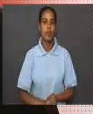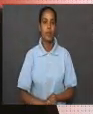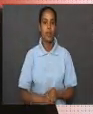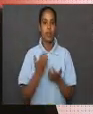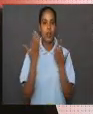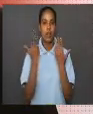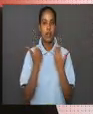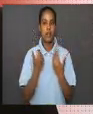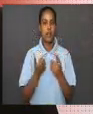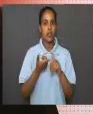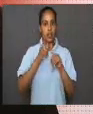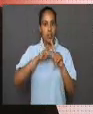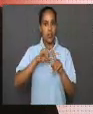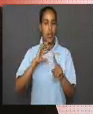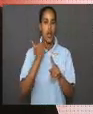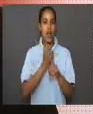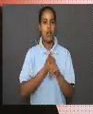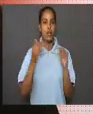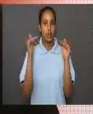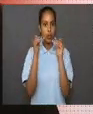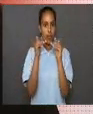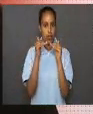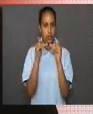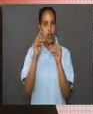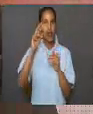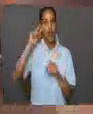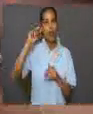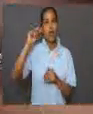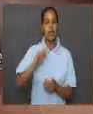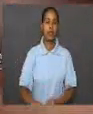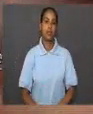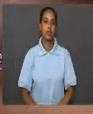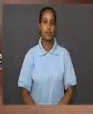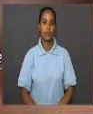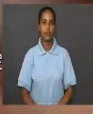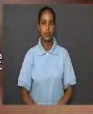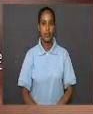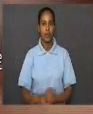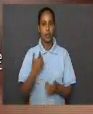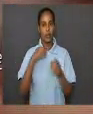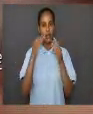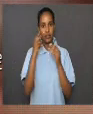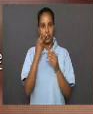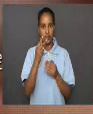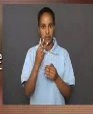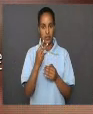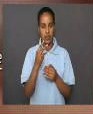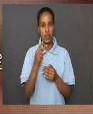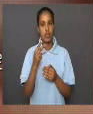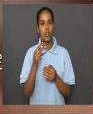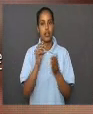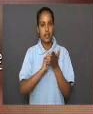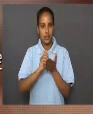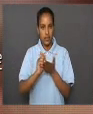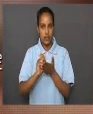Let us return to our equation for normality. As you can see, it can be